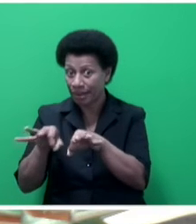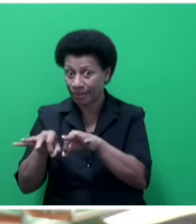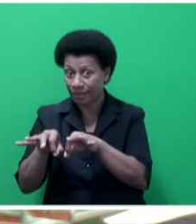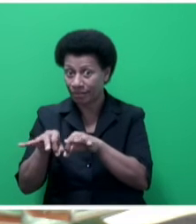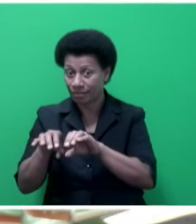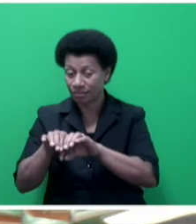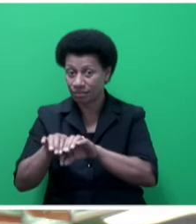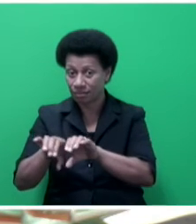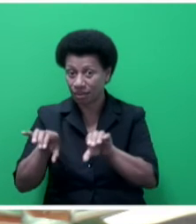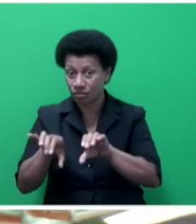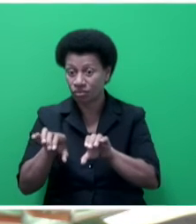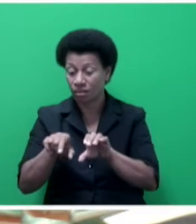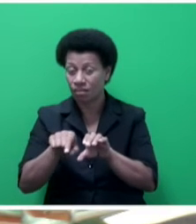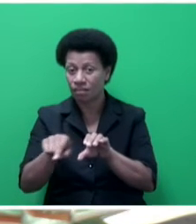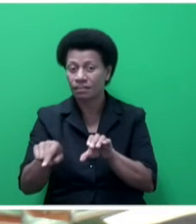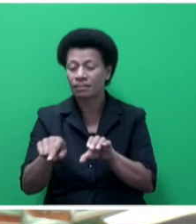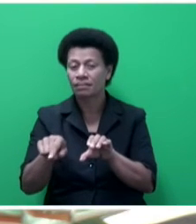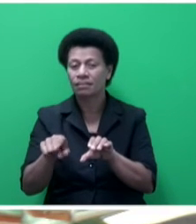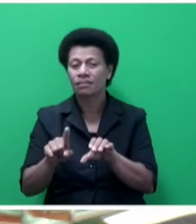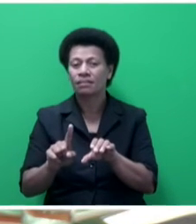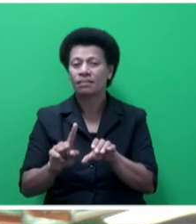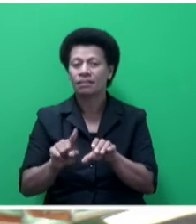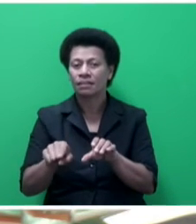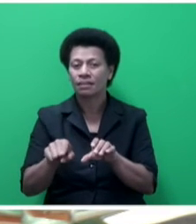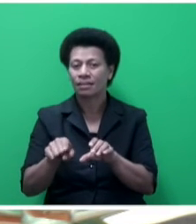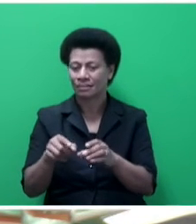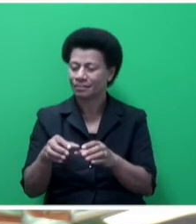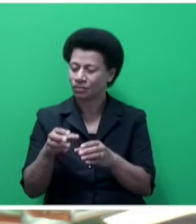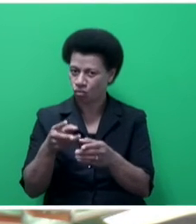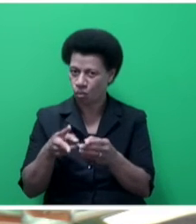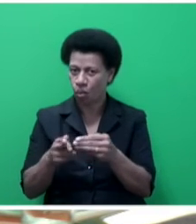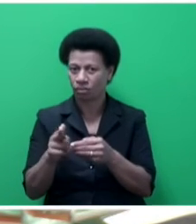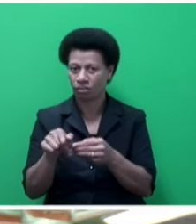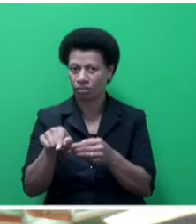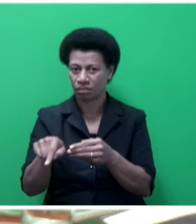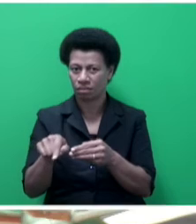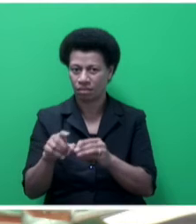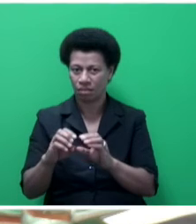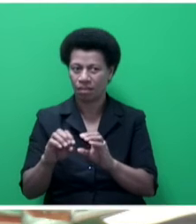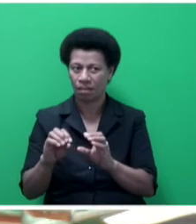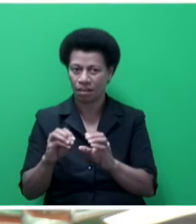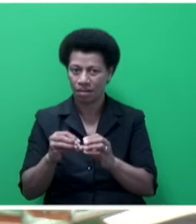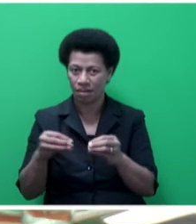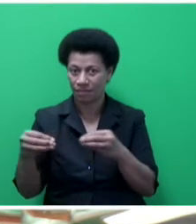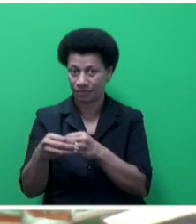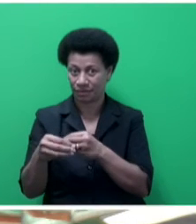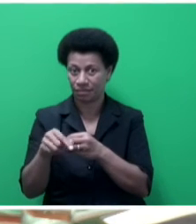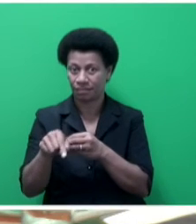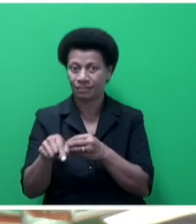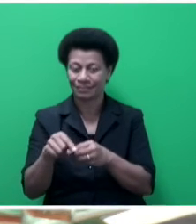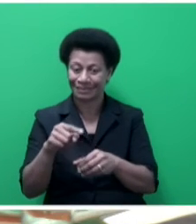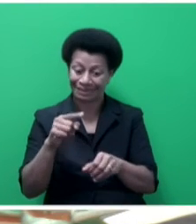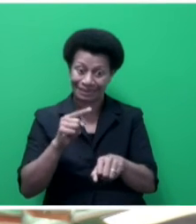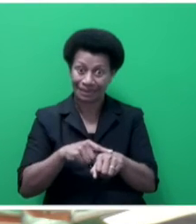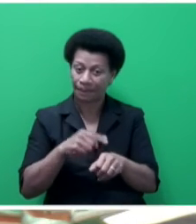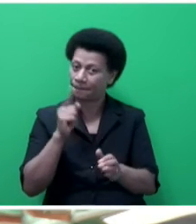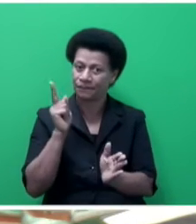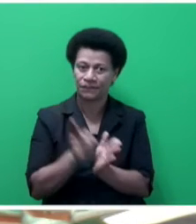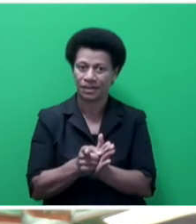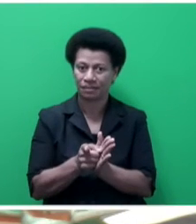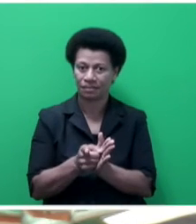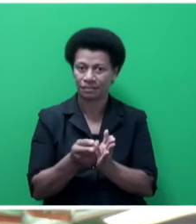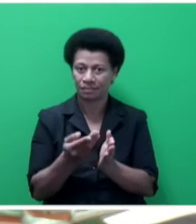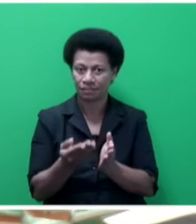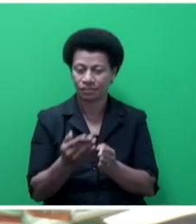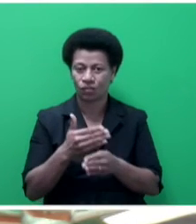applications that are lodged in their respective jurisdiction. This has greatly reduced the turnaround time. Mr. Speaker,